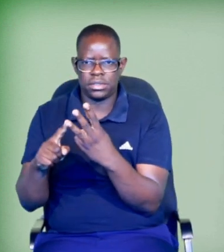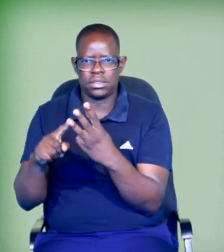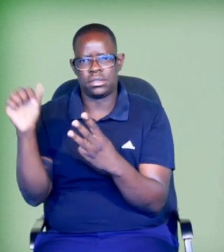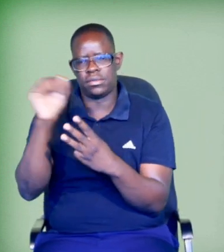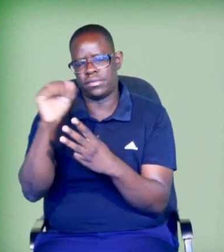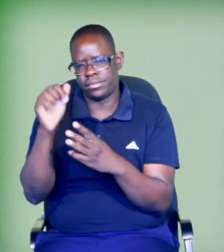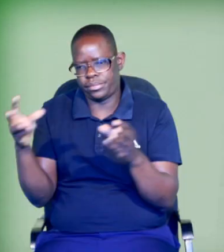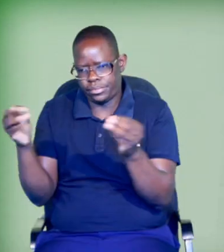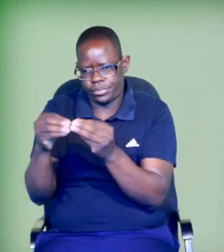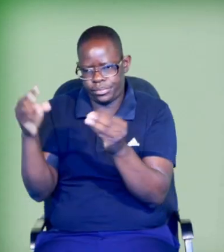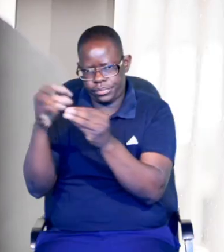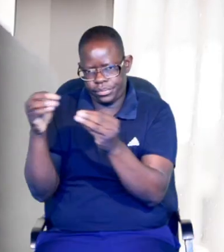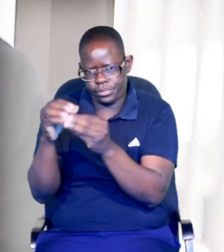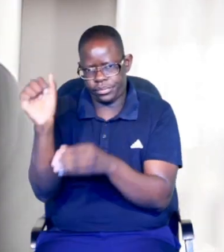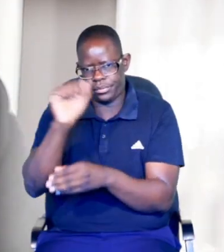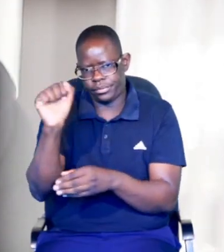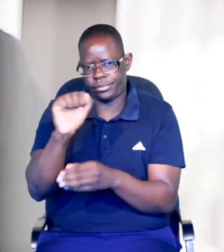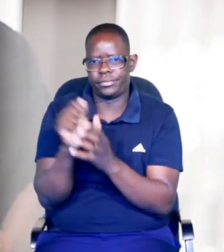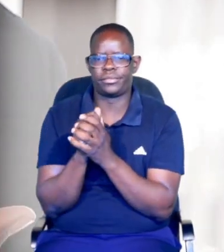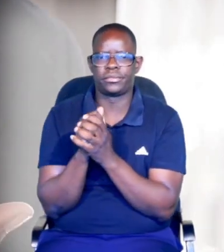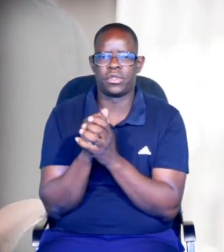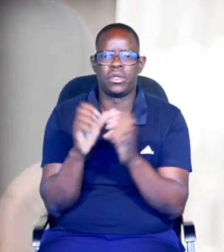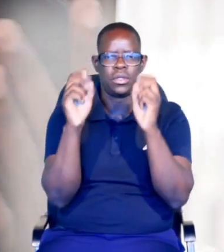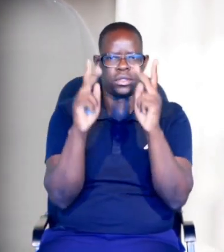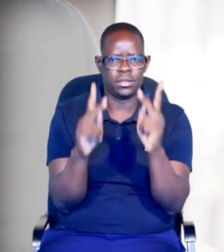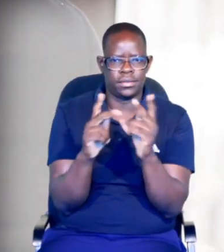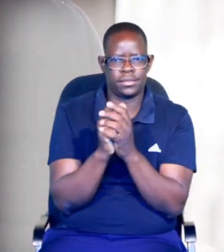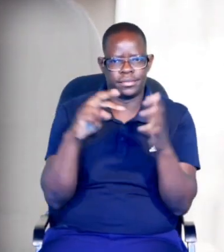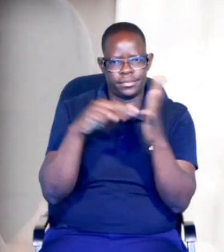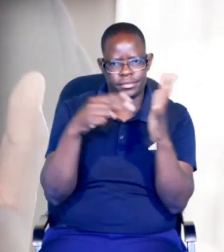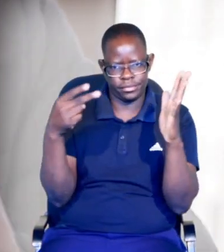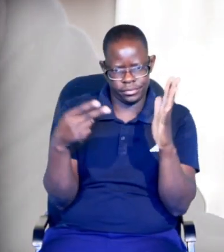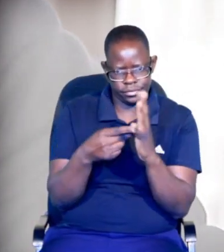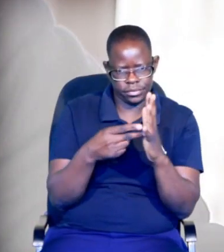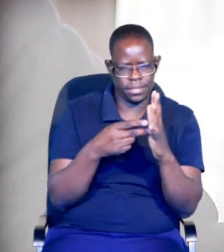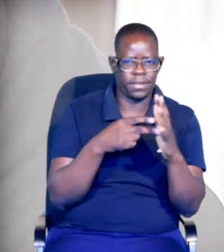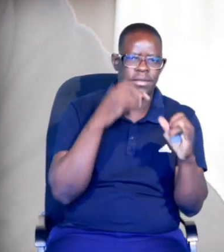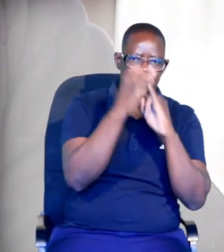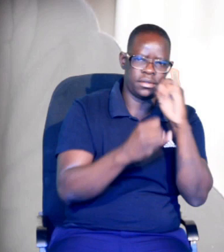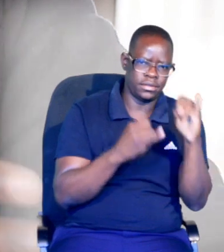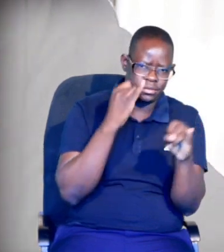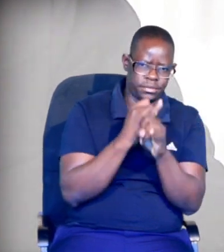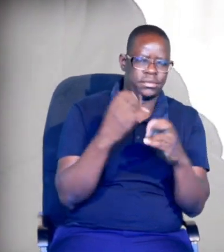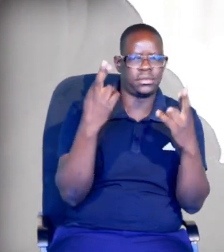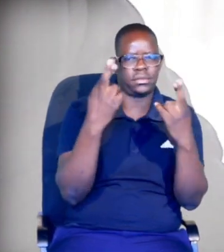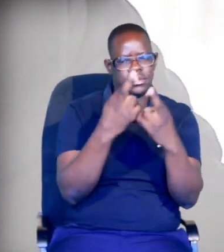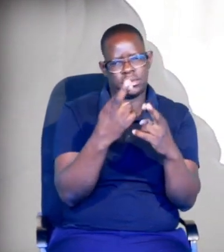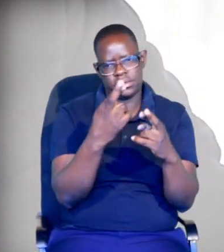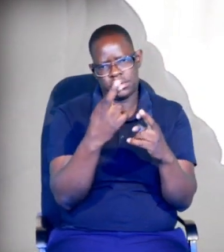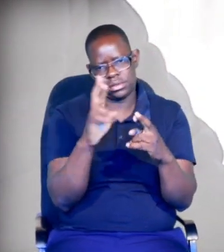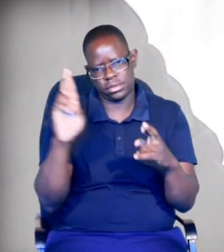concerned with the assembly of the vehicle. Alright, so this means there is international and regional